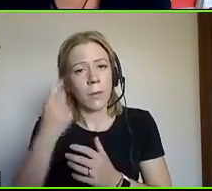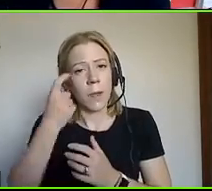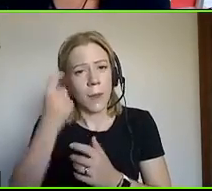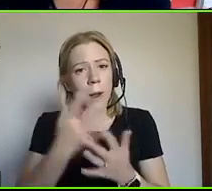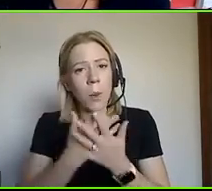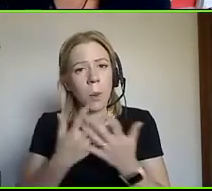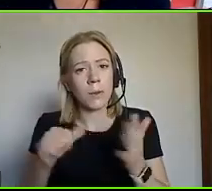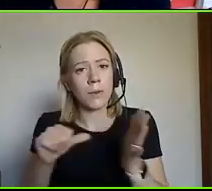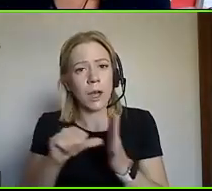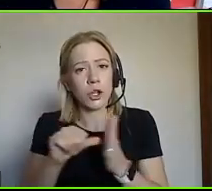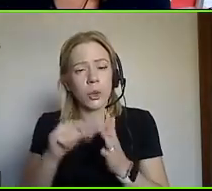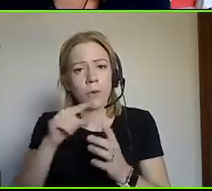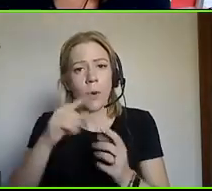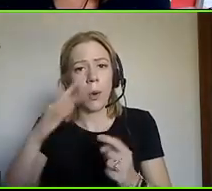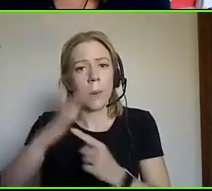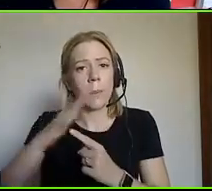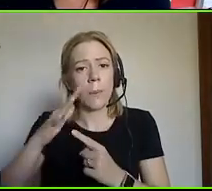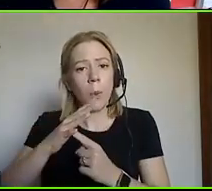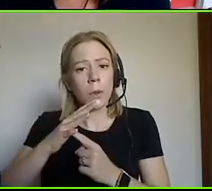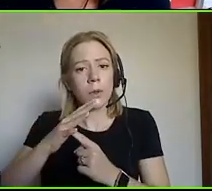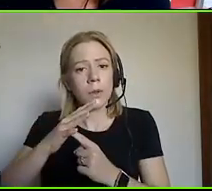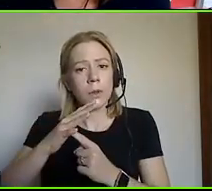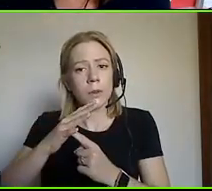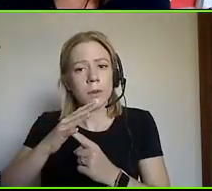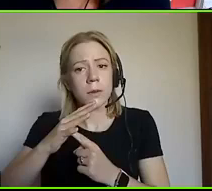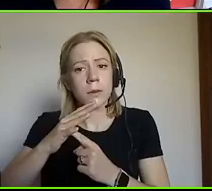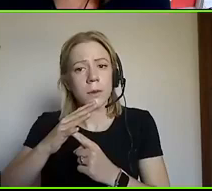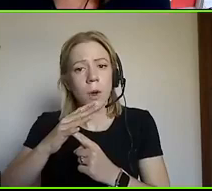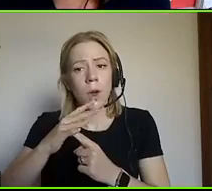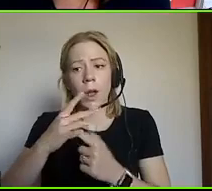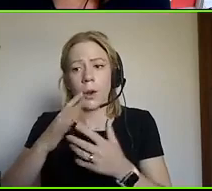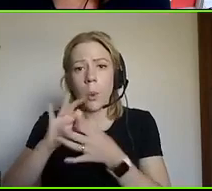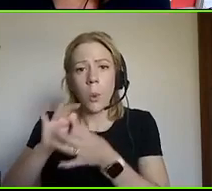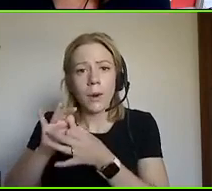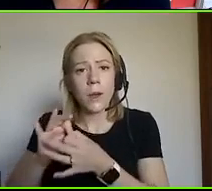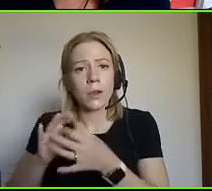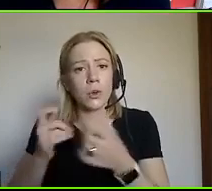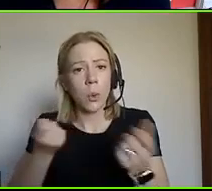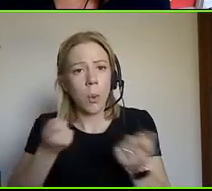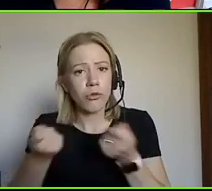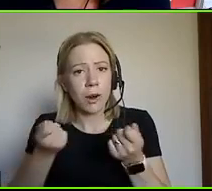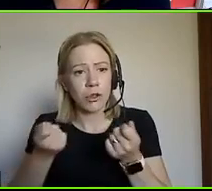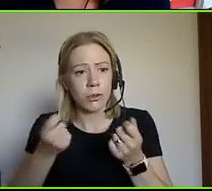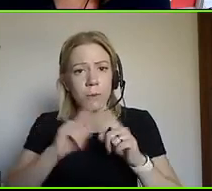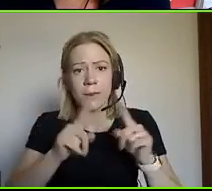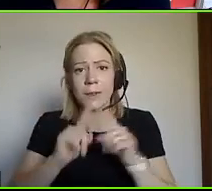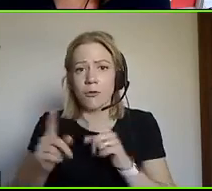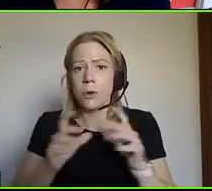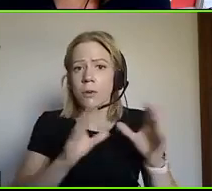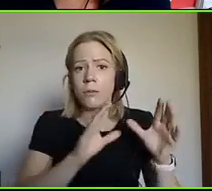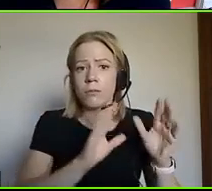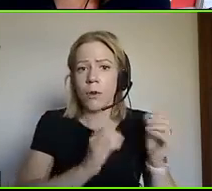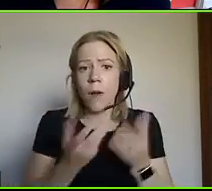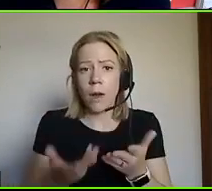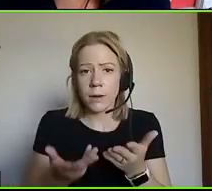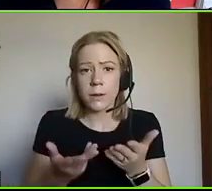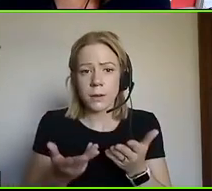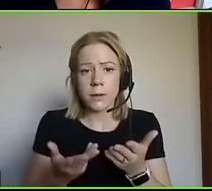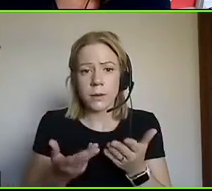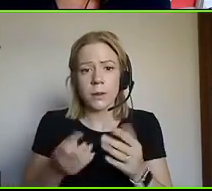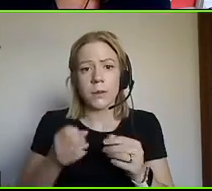around the importance of, again, coordination and cooperation between different providers of early